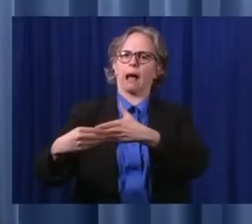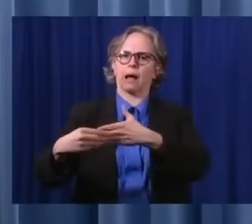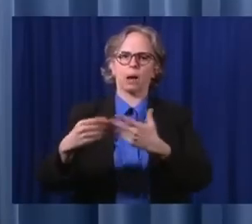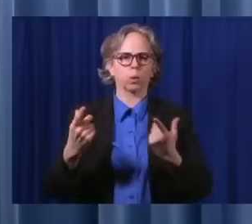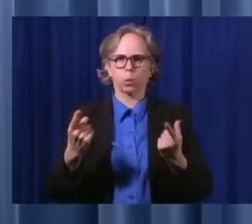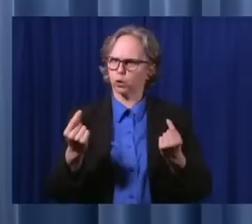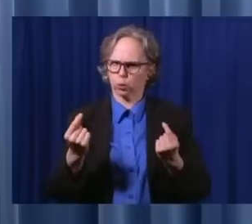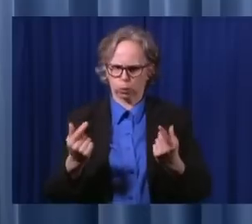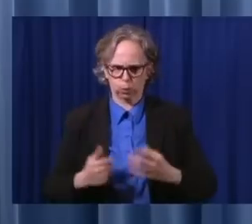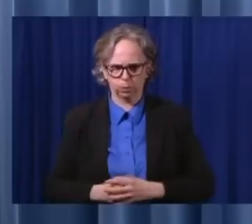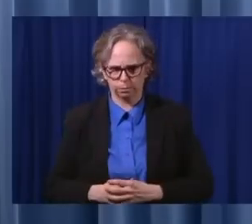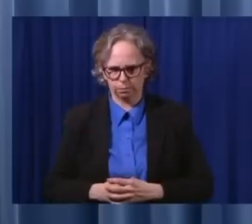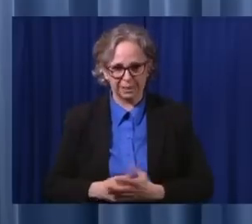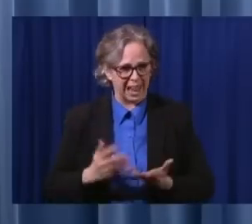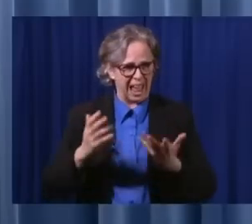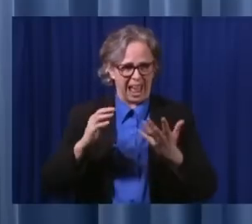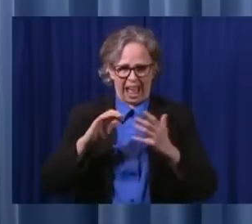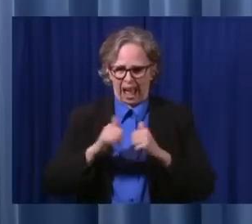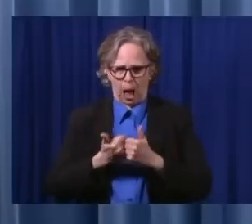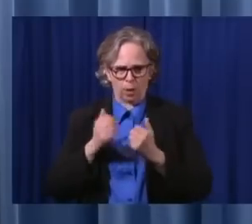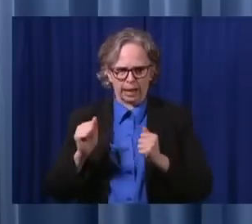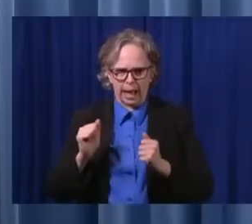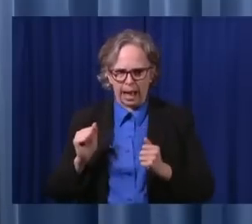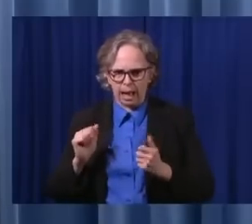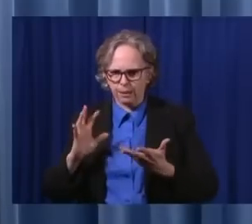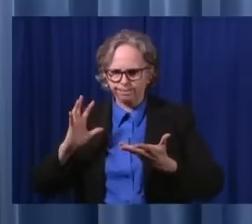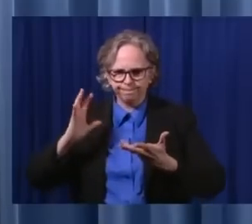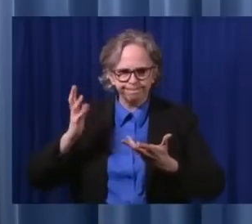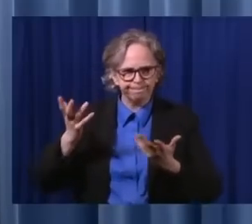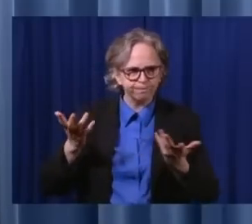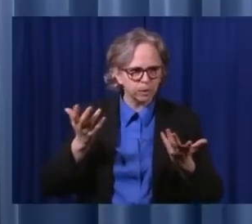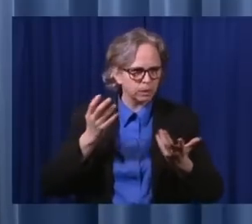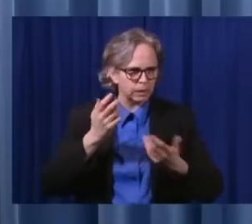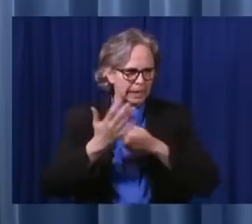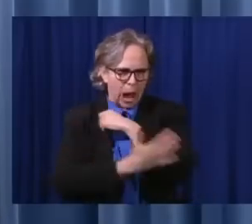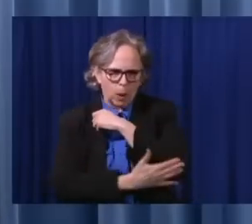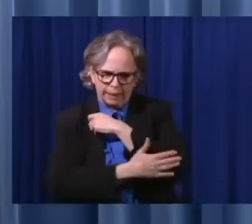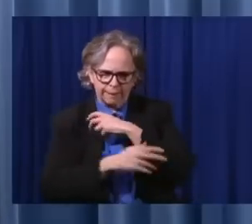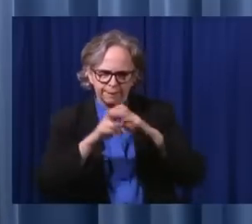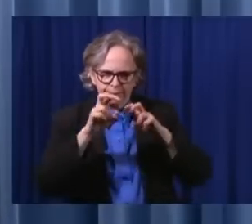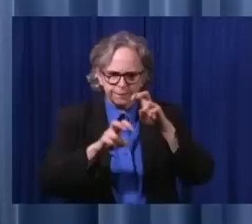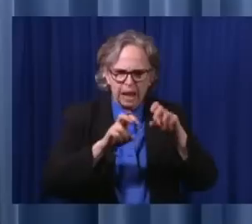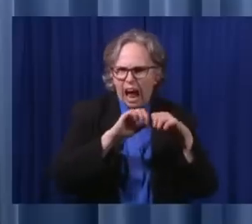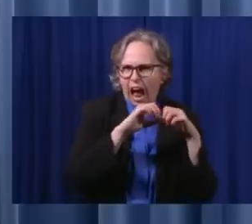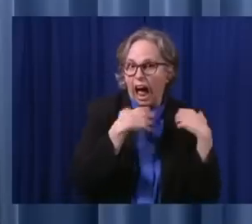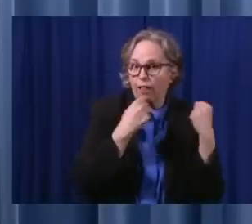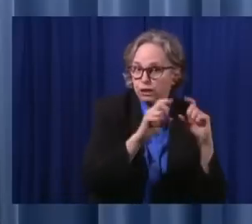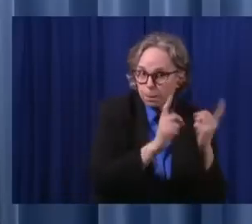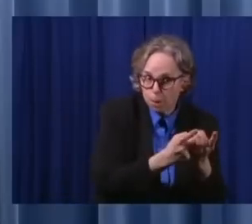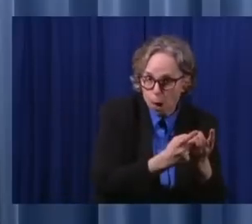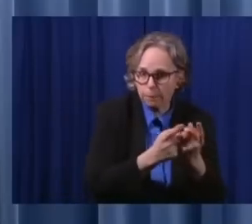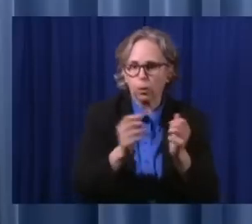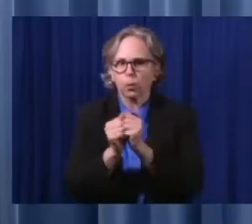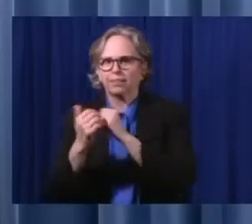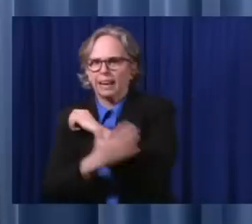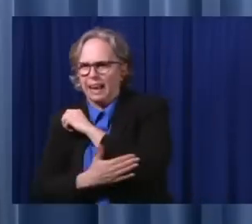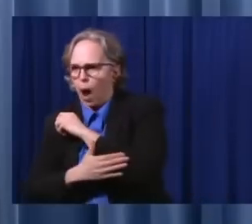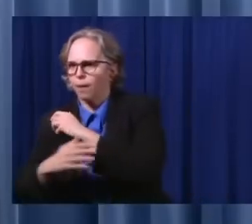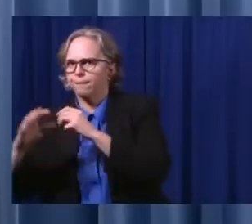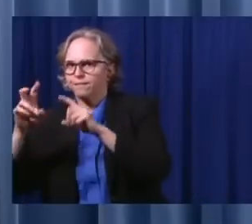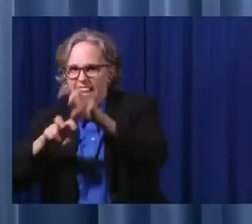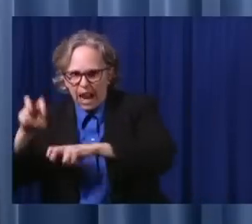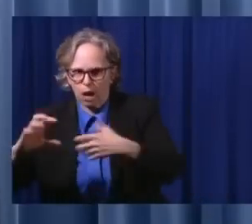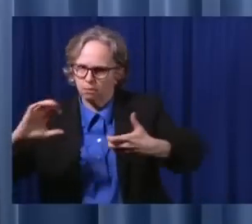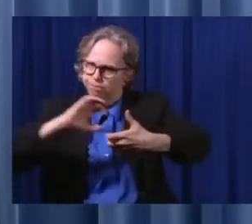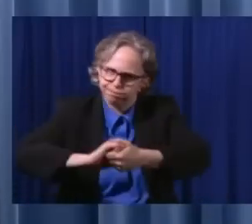agricultural societies can work together with their county health departments. So this is a partnership between the local